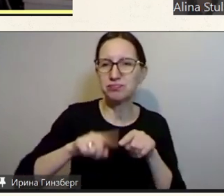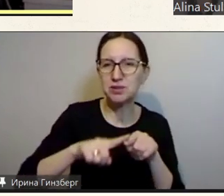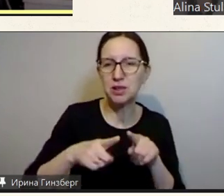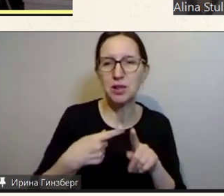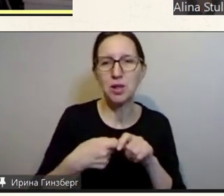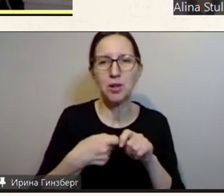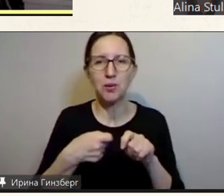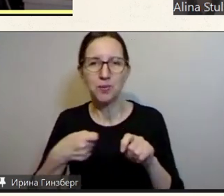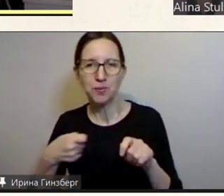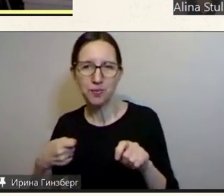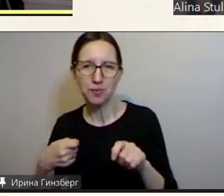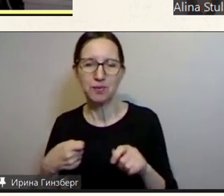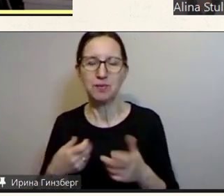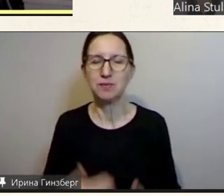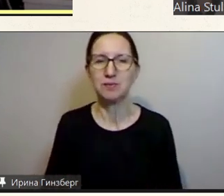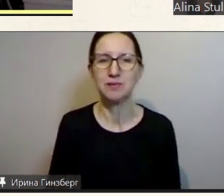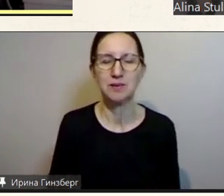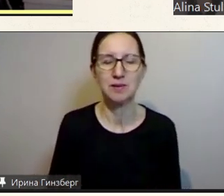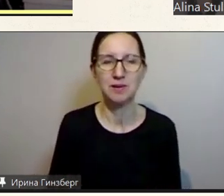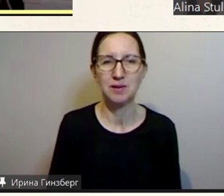so